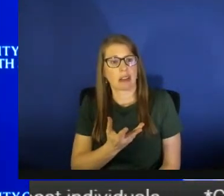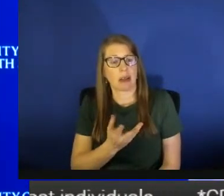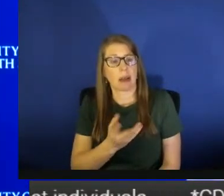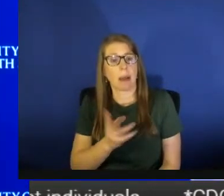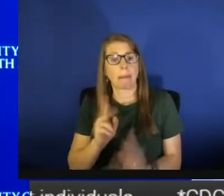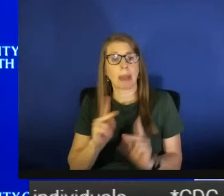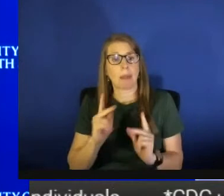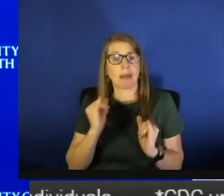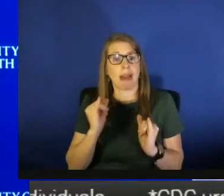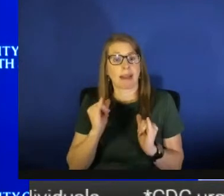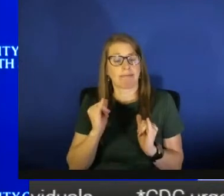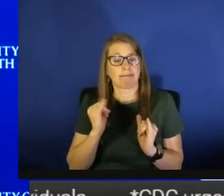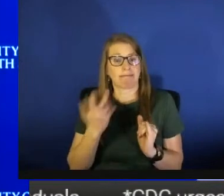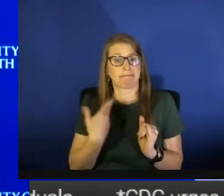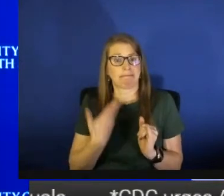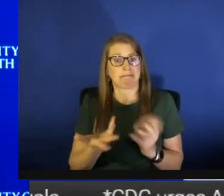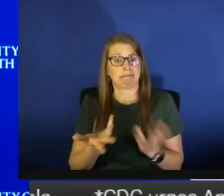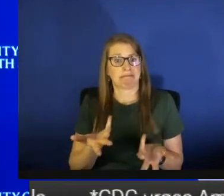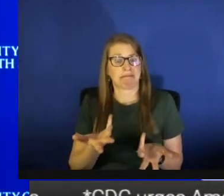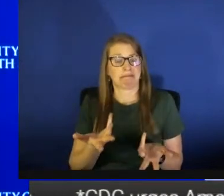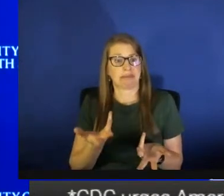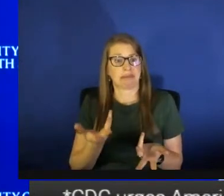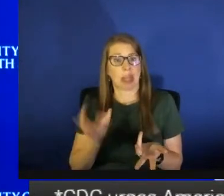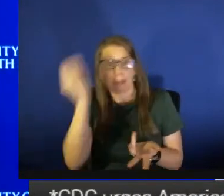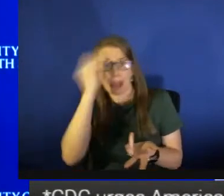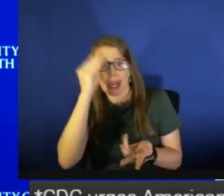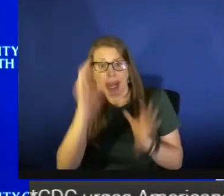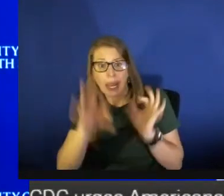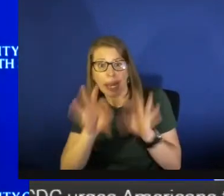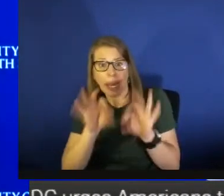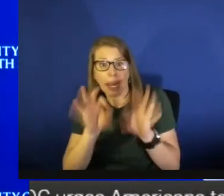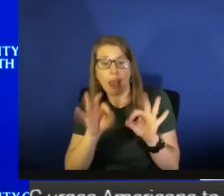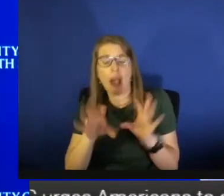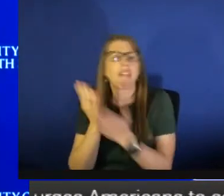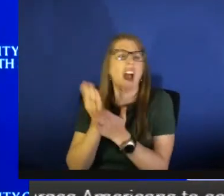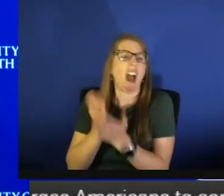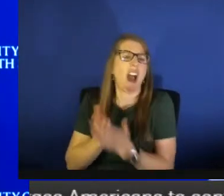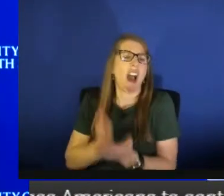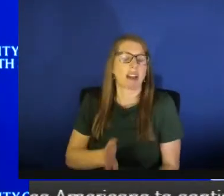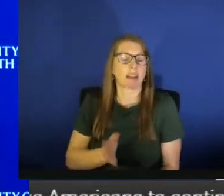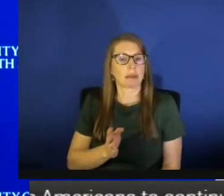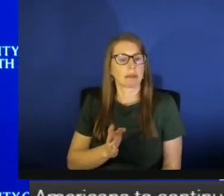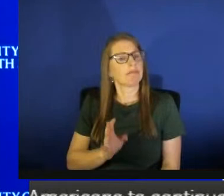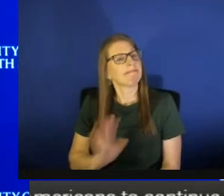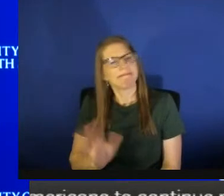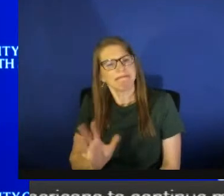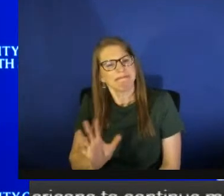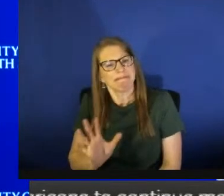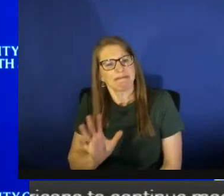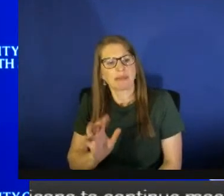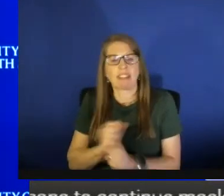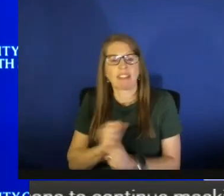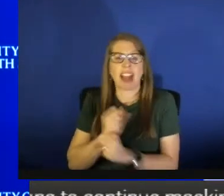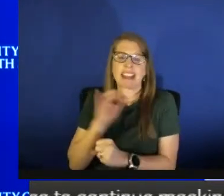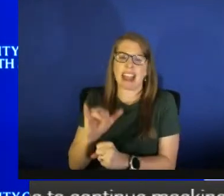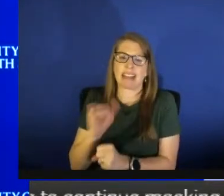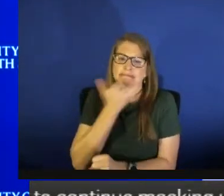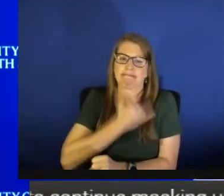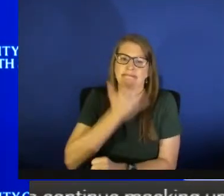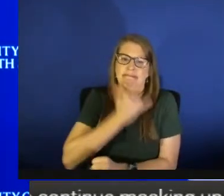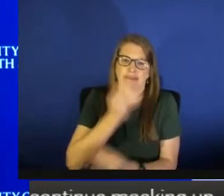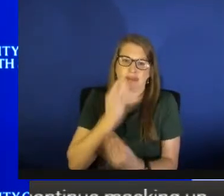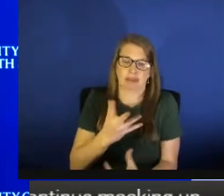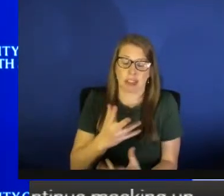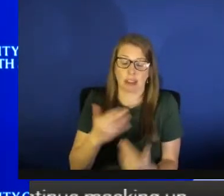me otherwise who are voicing opinions and presenting it as facts. And so I think continually fighting that misinformation has been hard. But in